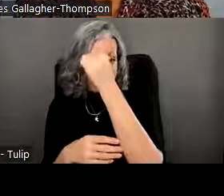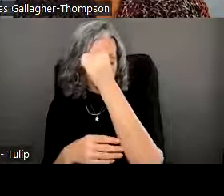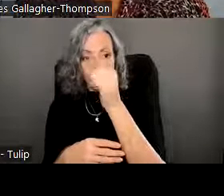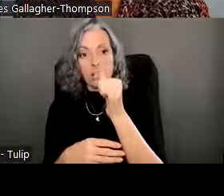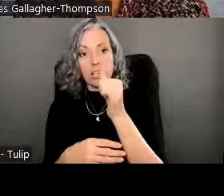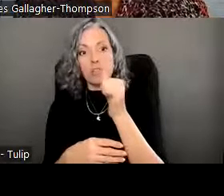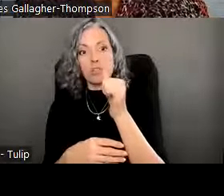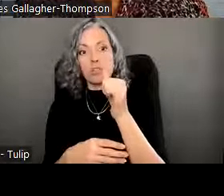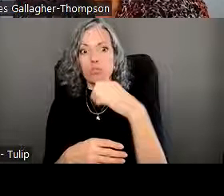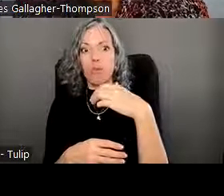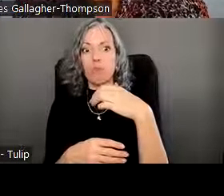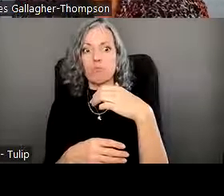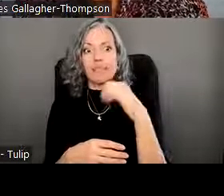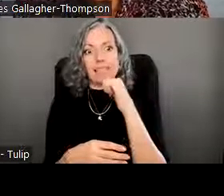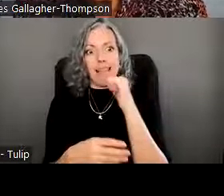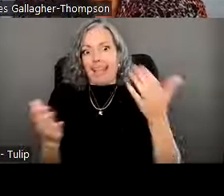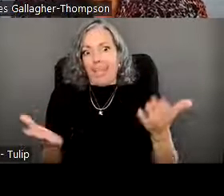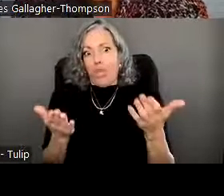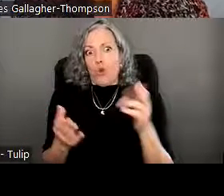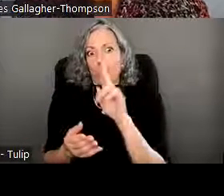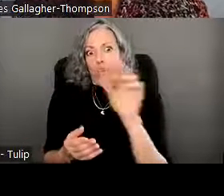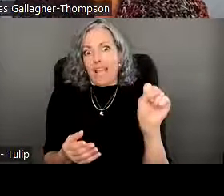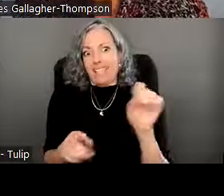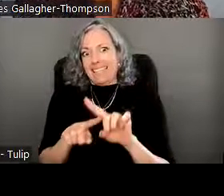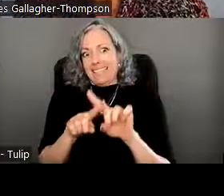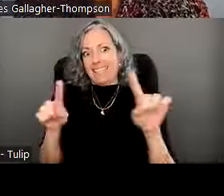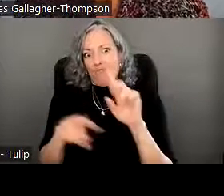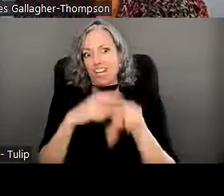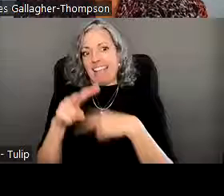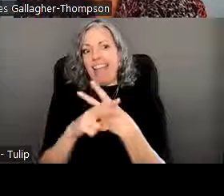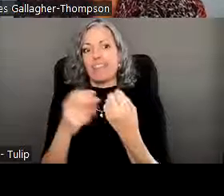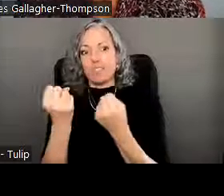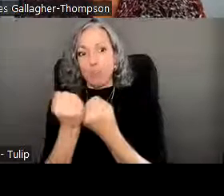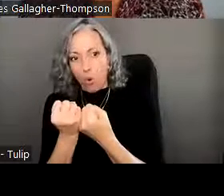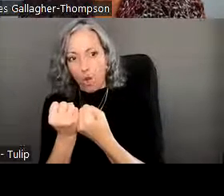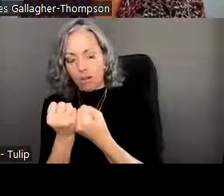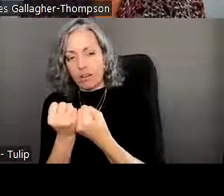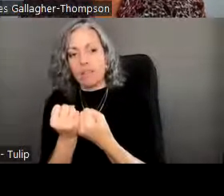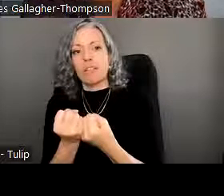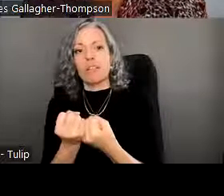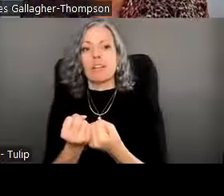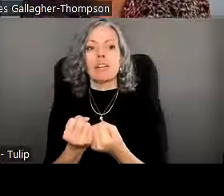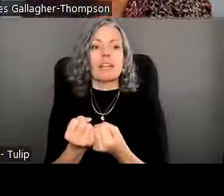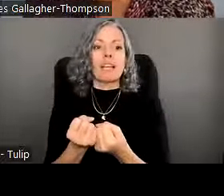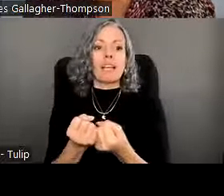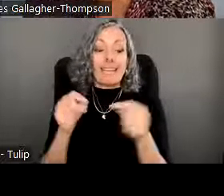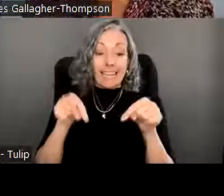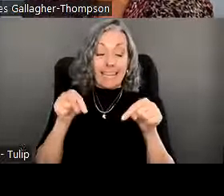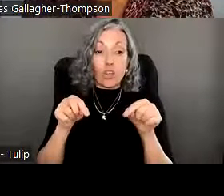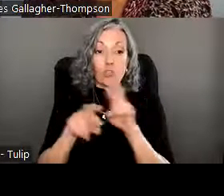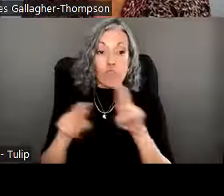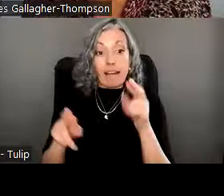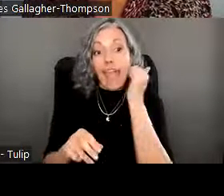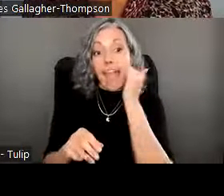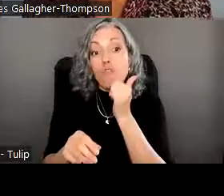continent away. It is not here. And that's a different kind of support than support that's readily available on a day-to-day basis,